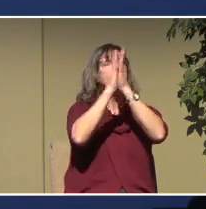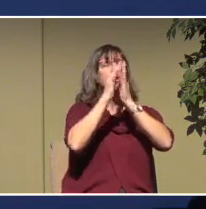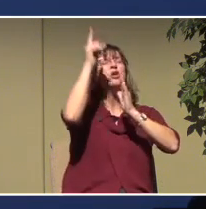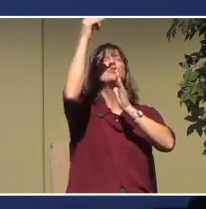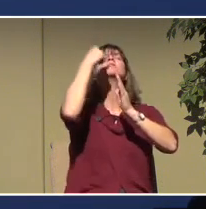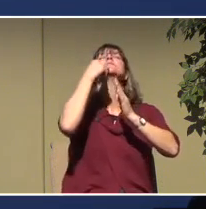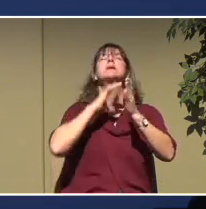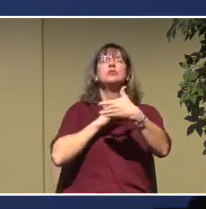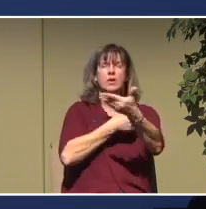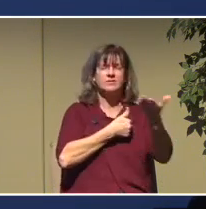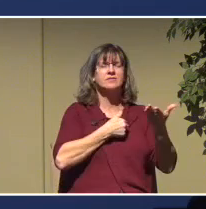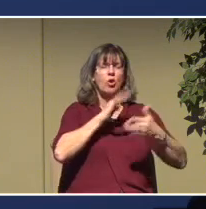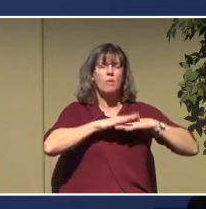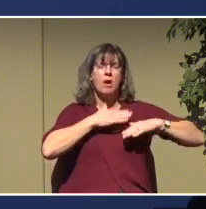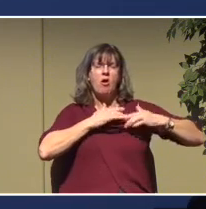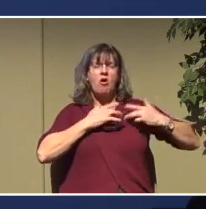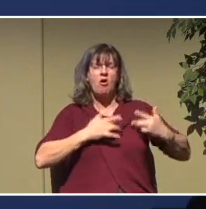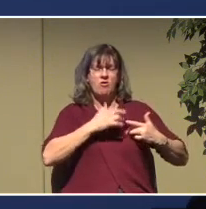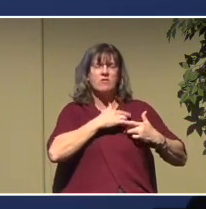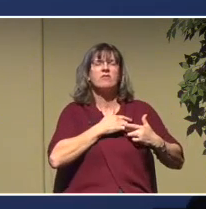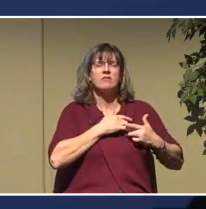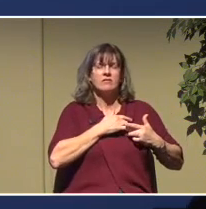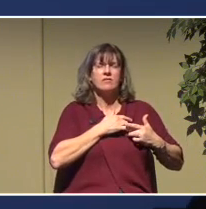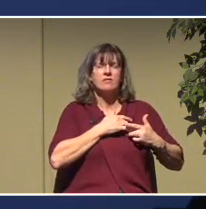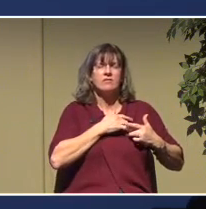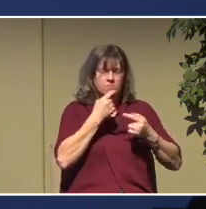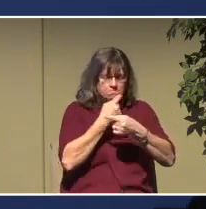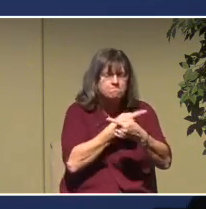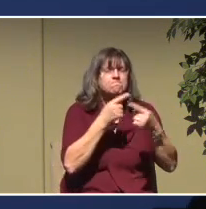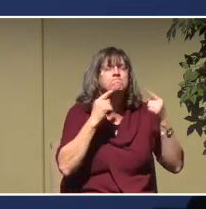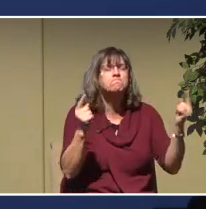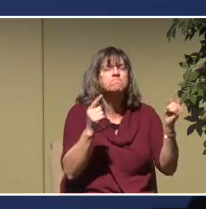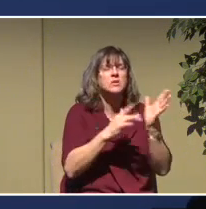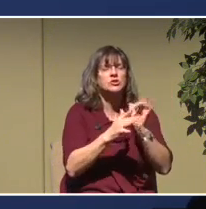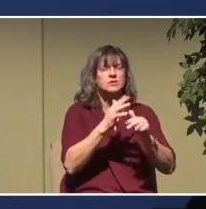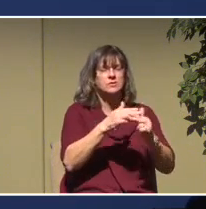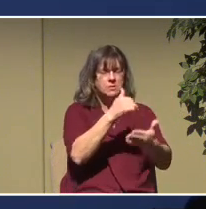this morning. In Jesus' name, amen.